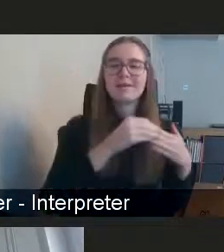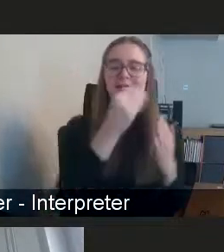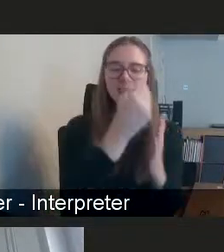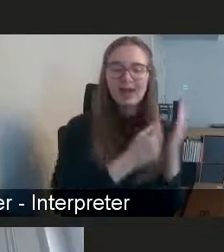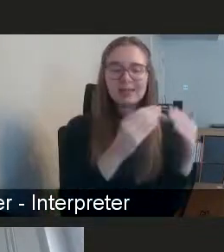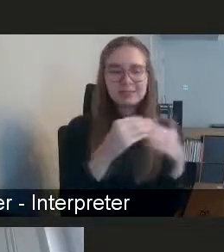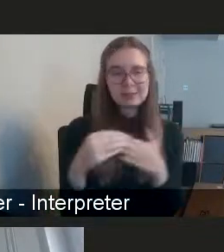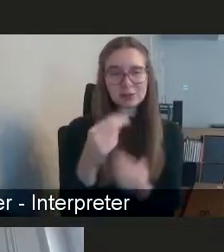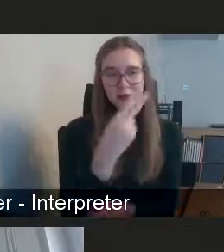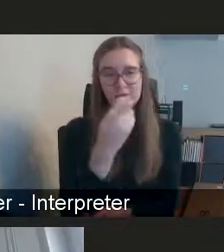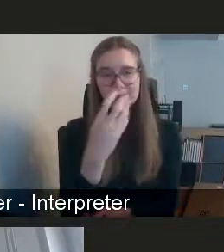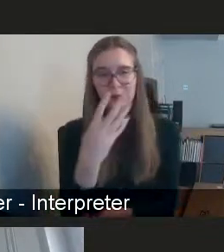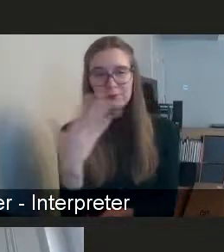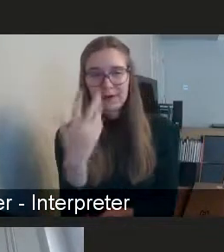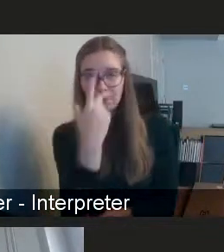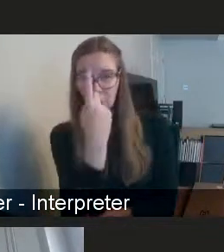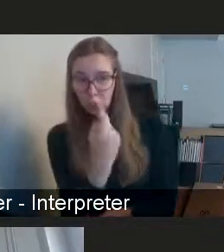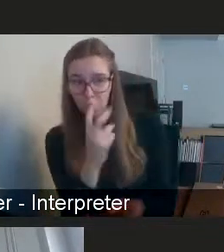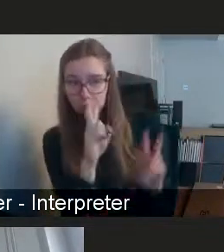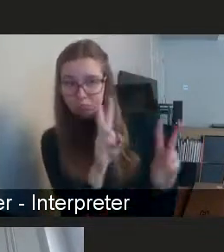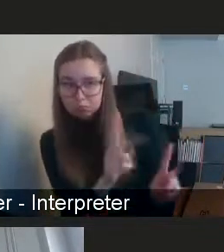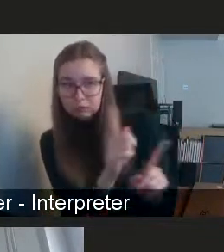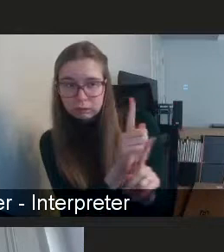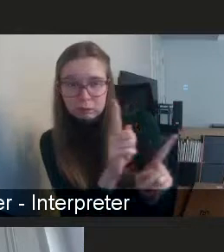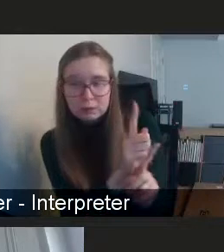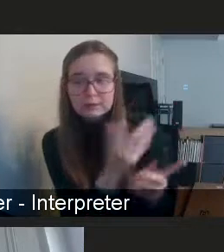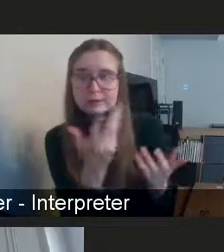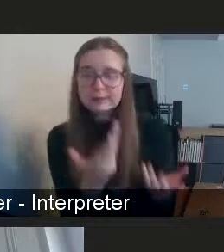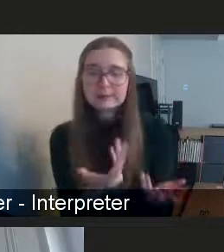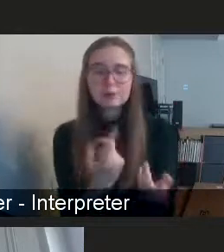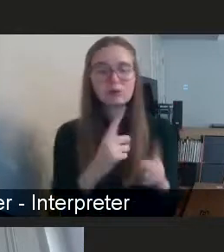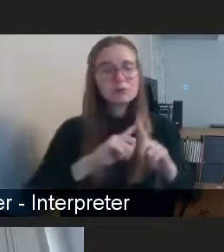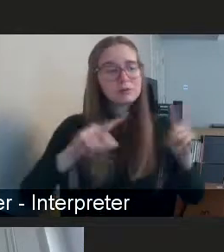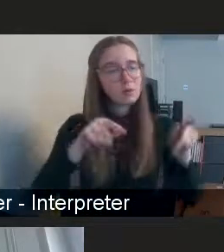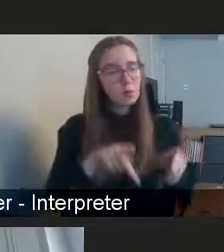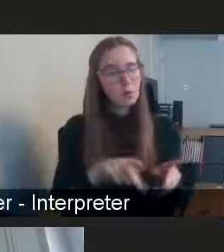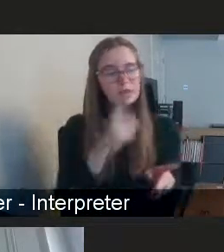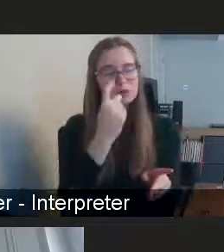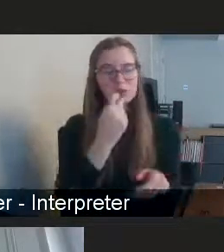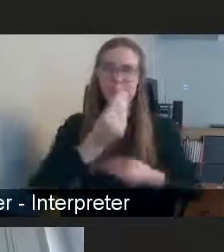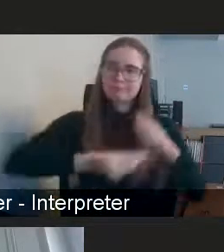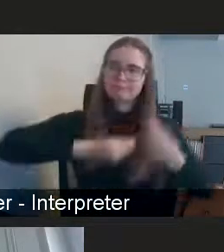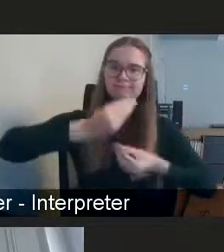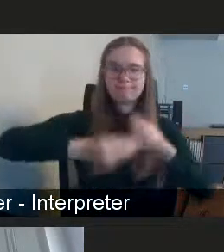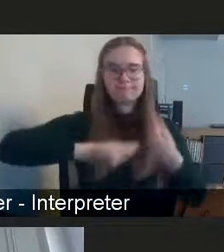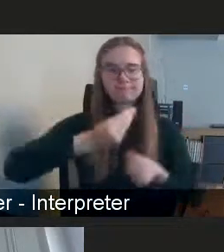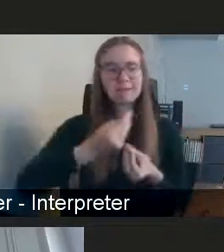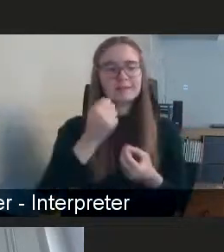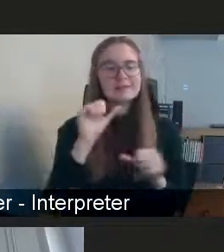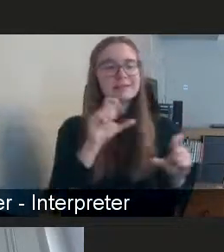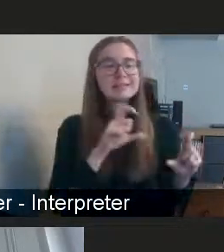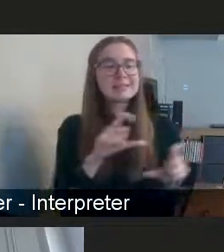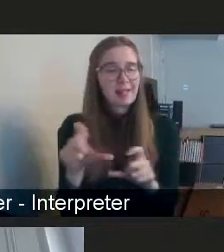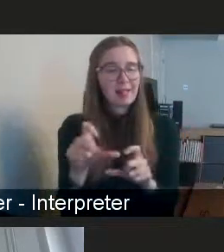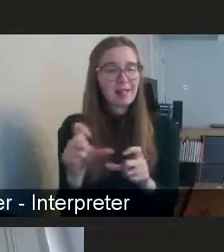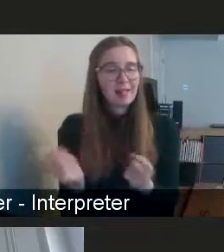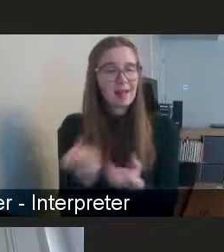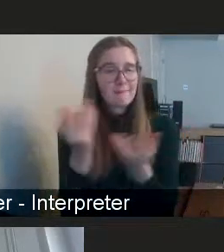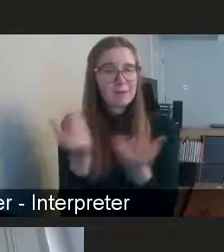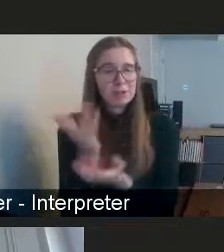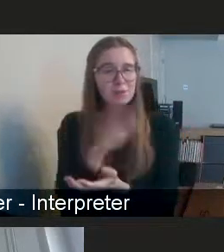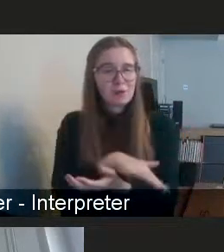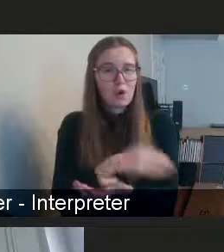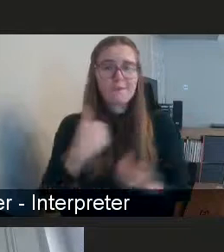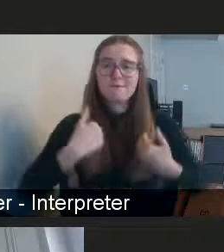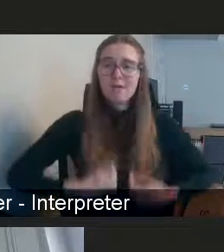2045 might look like in Scotland, and there's different ways you can tell the story, there would still be emissions left from